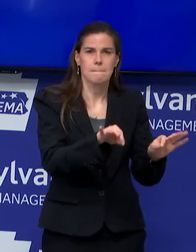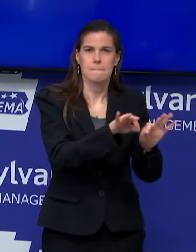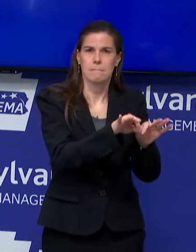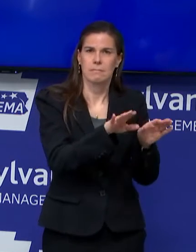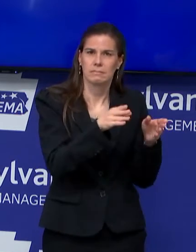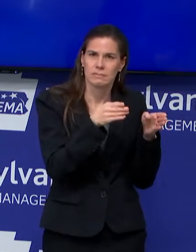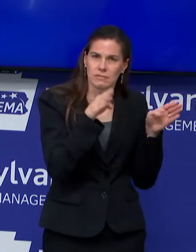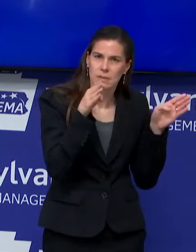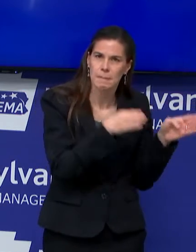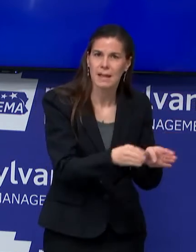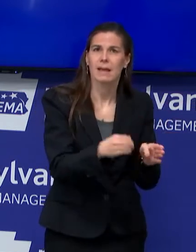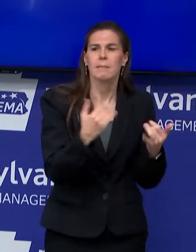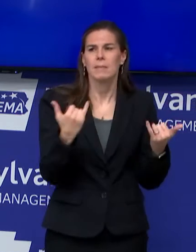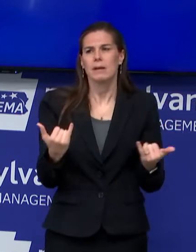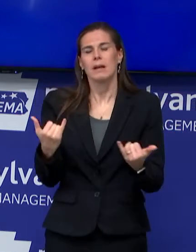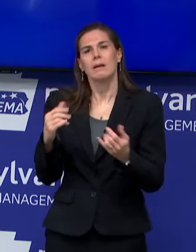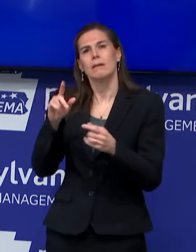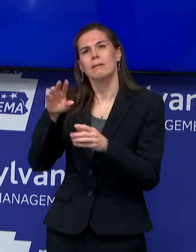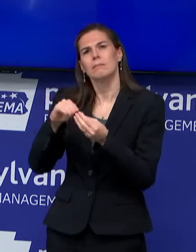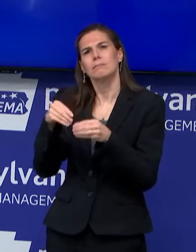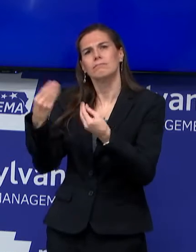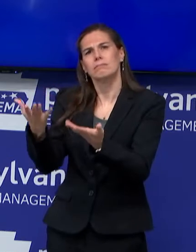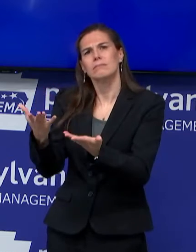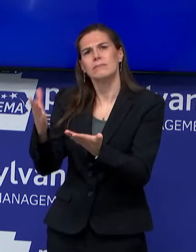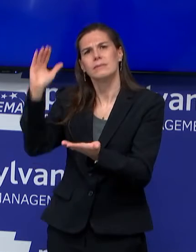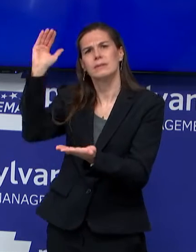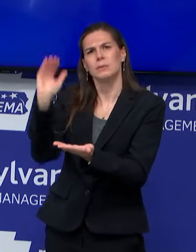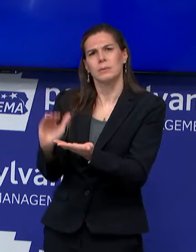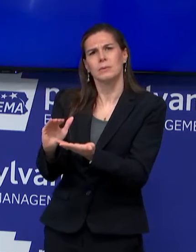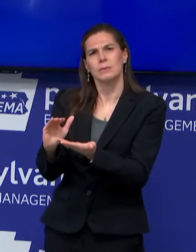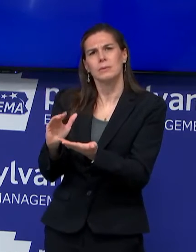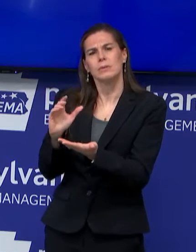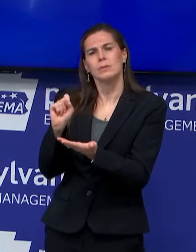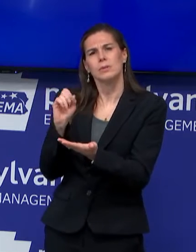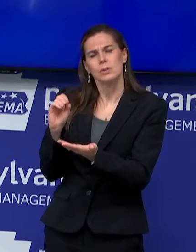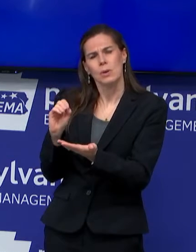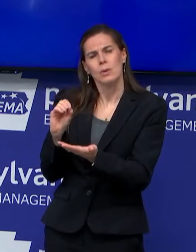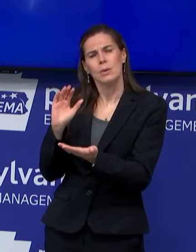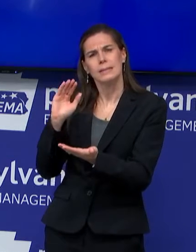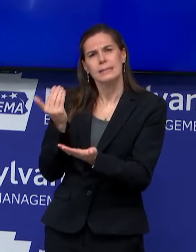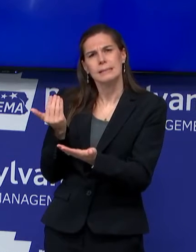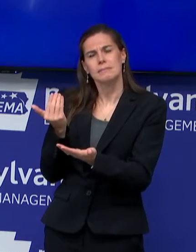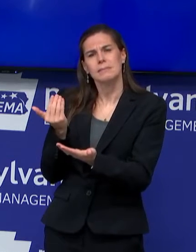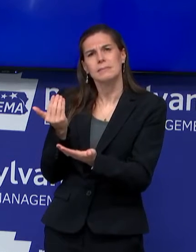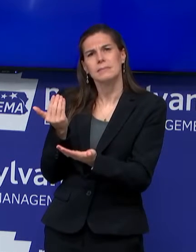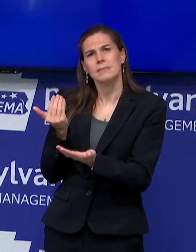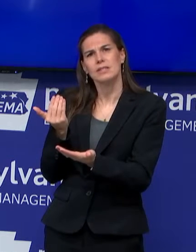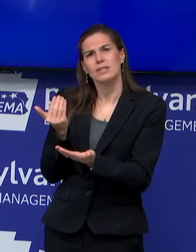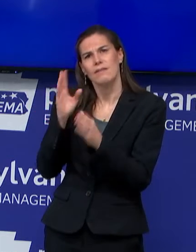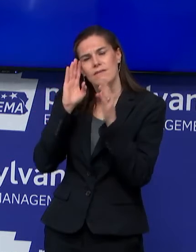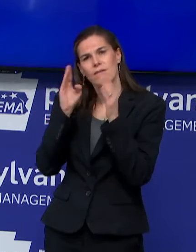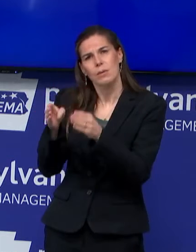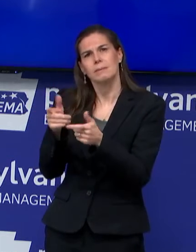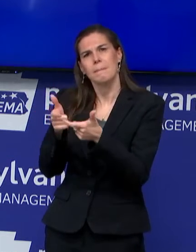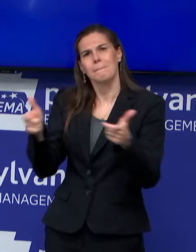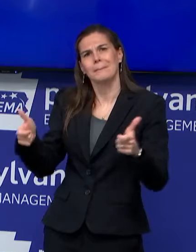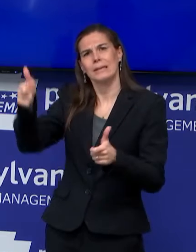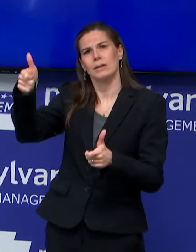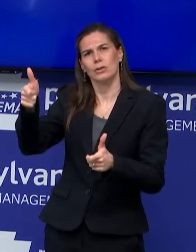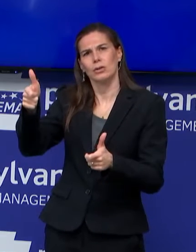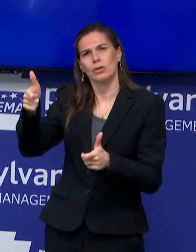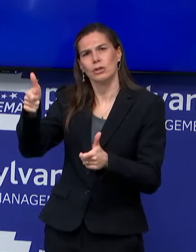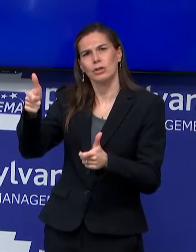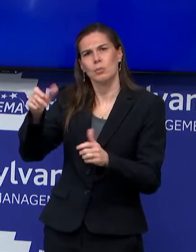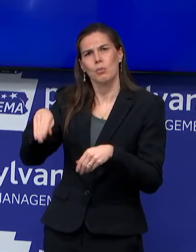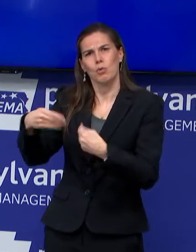narrowing the number of providers or putting more emphasis on reporting seem as though you're targeting larger providers or